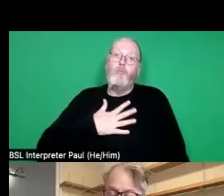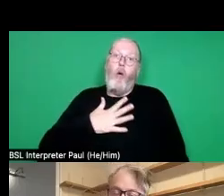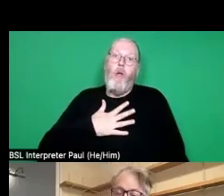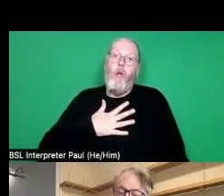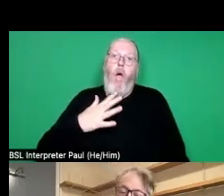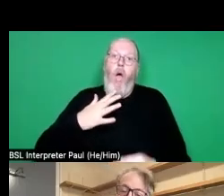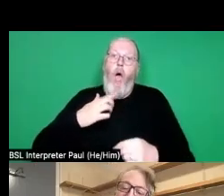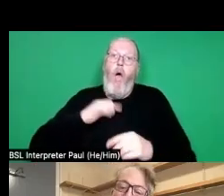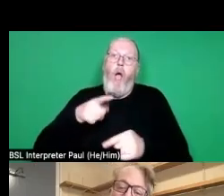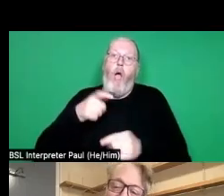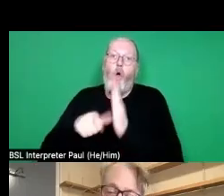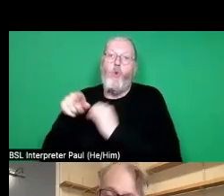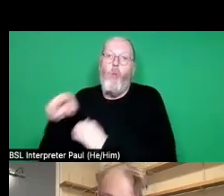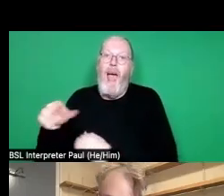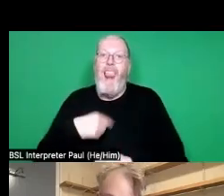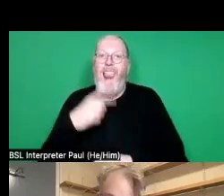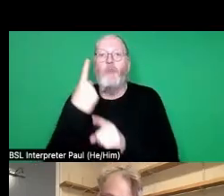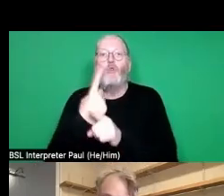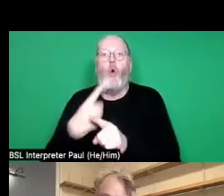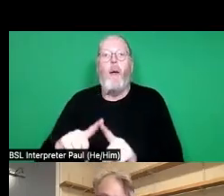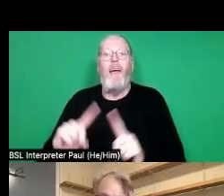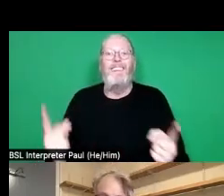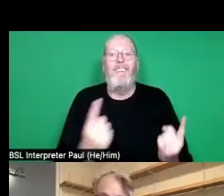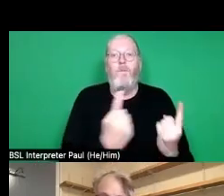else. And then when I interrogate that further,